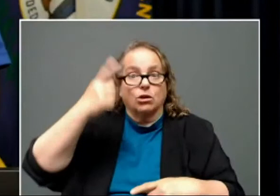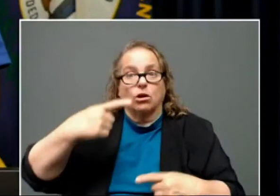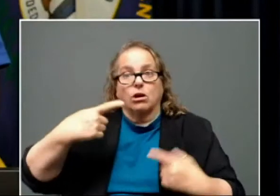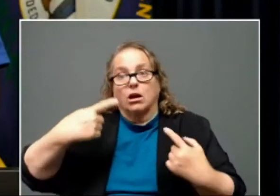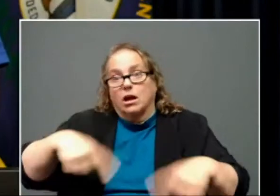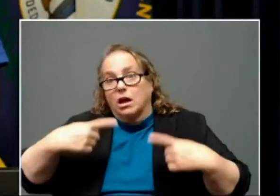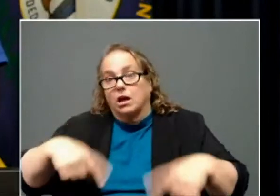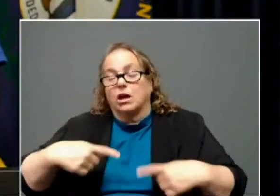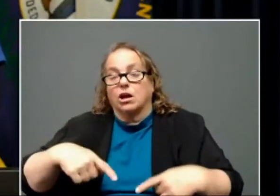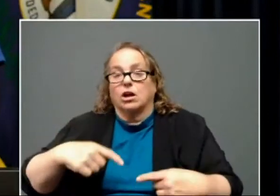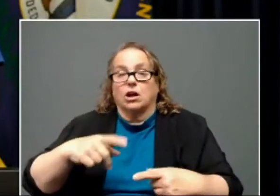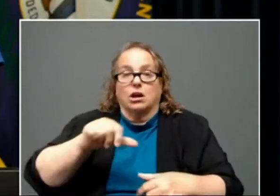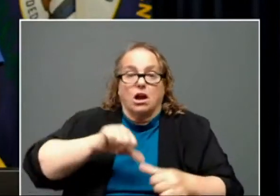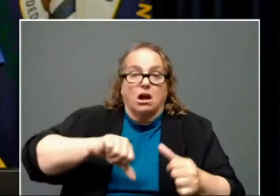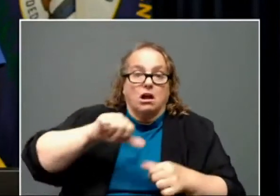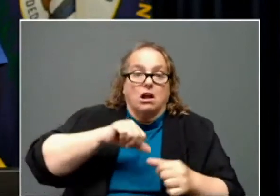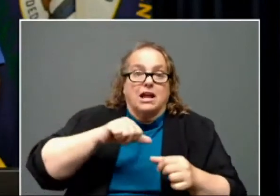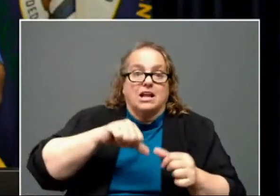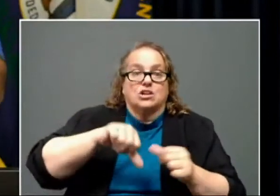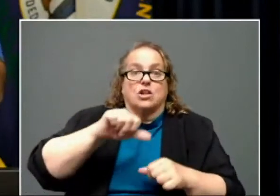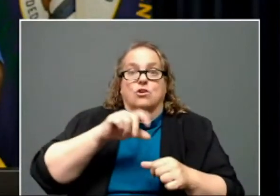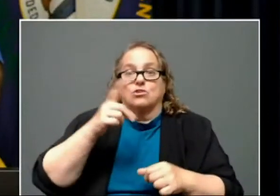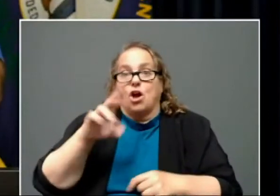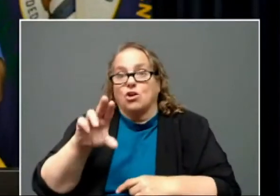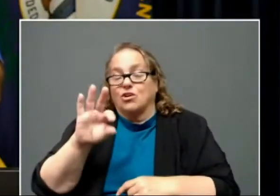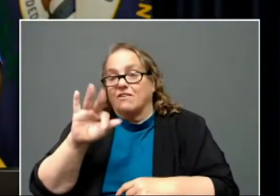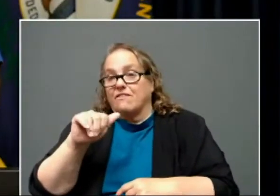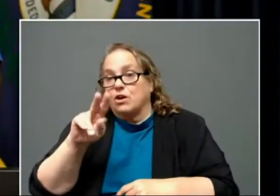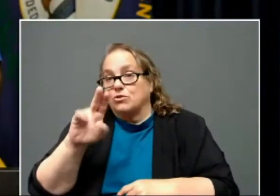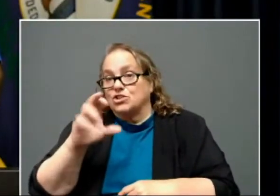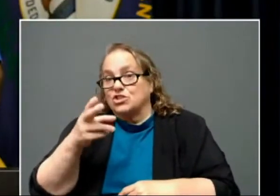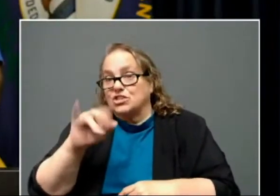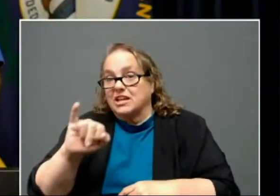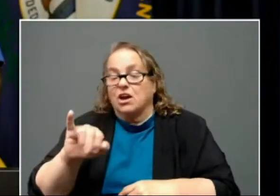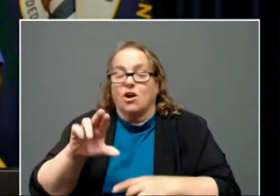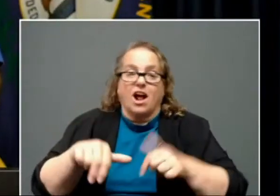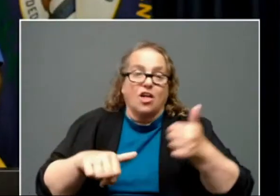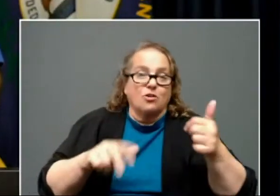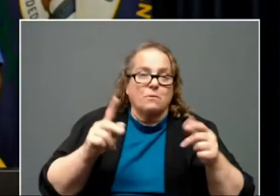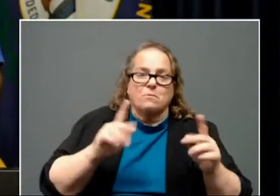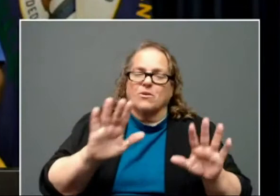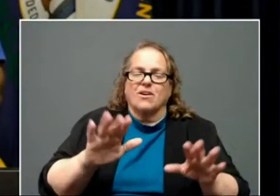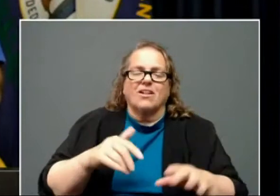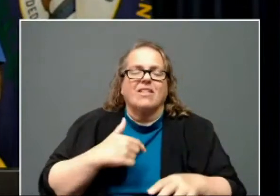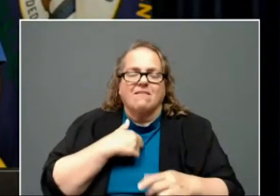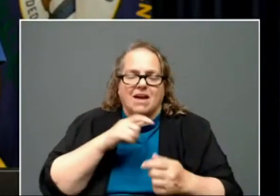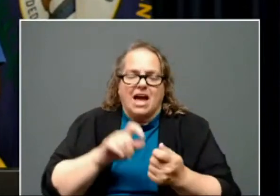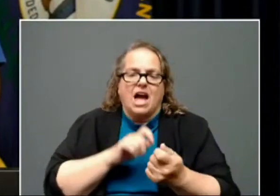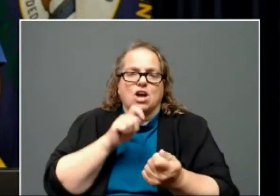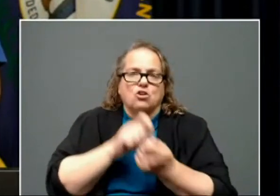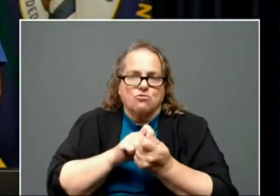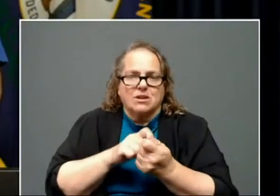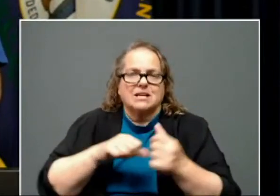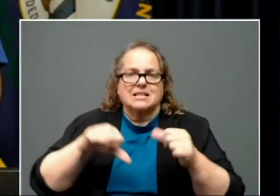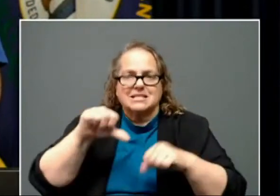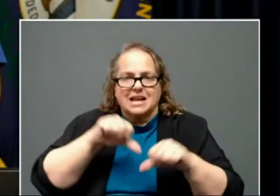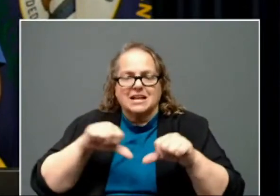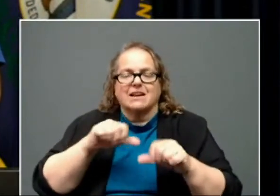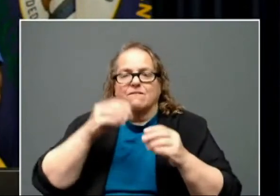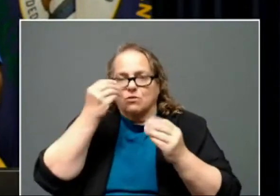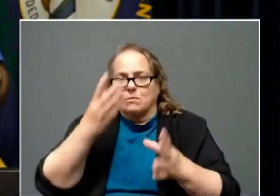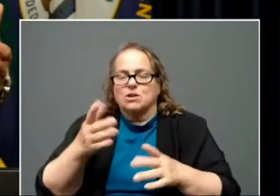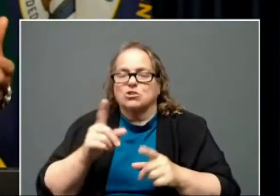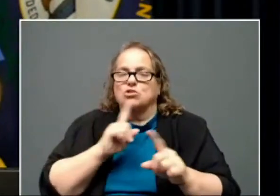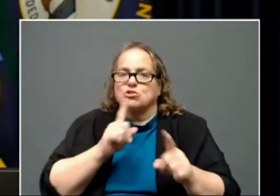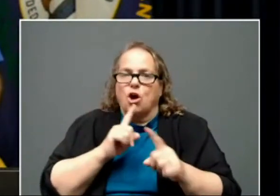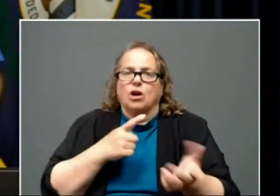each other or Dr. Fauci or anything else. There is accurate scientific information out there. Talk to your doctor about